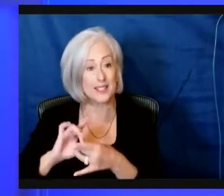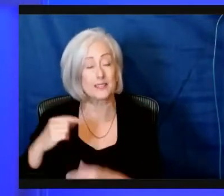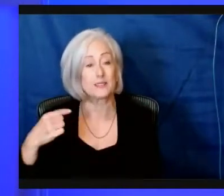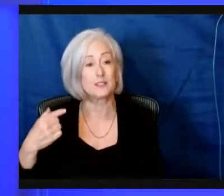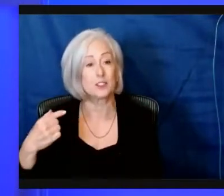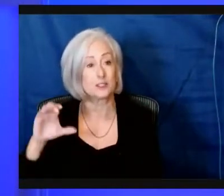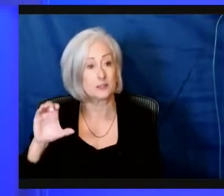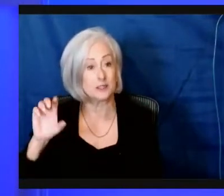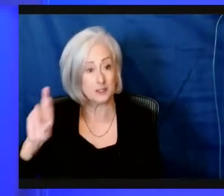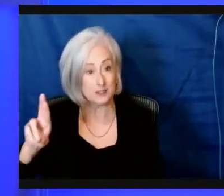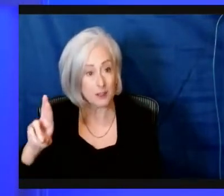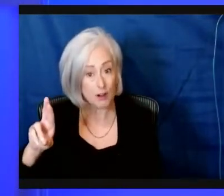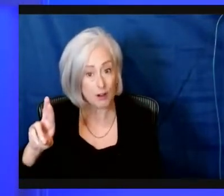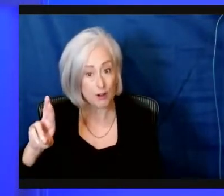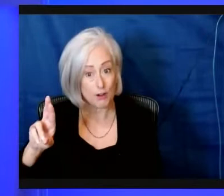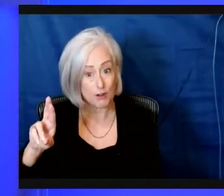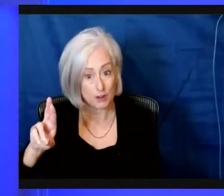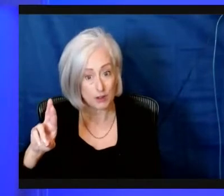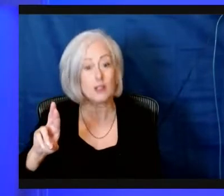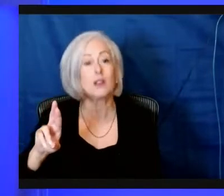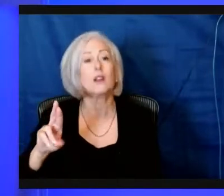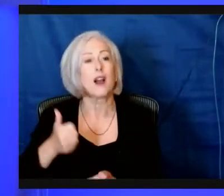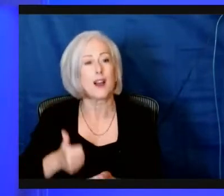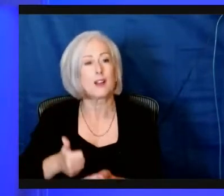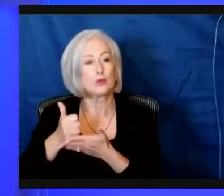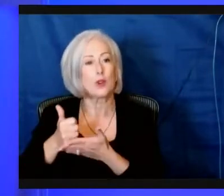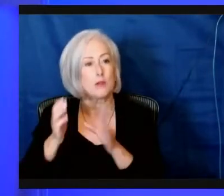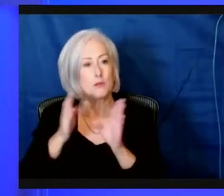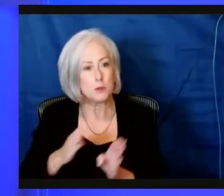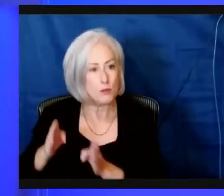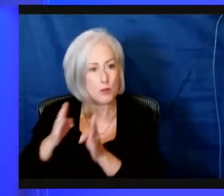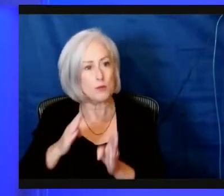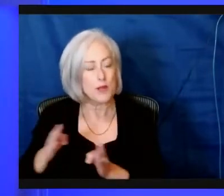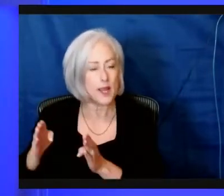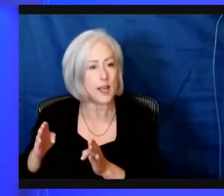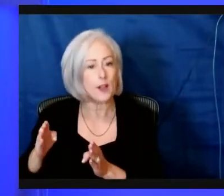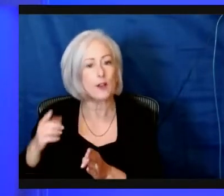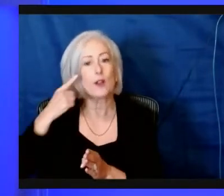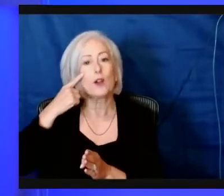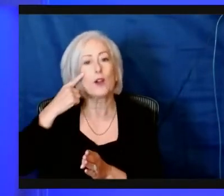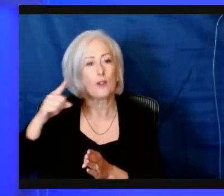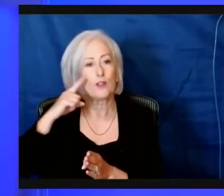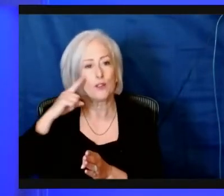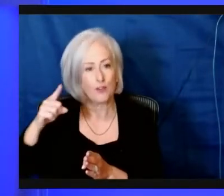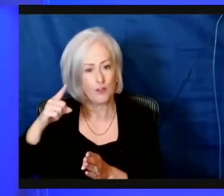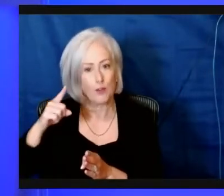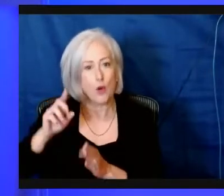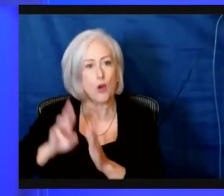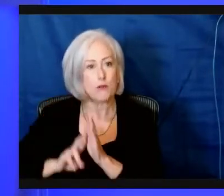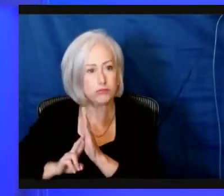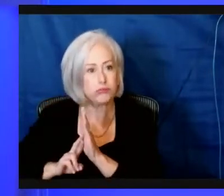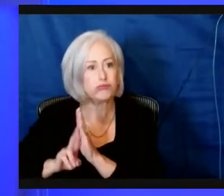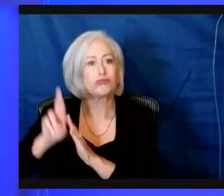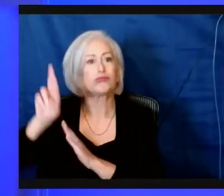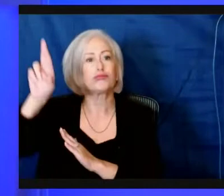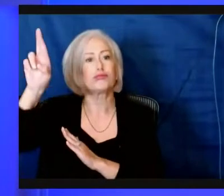studies are actually in preparation for those flights to Mars, where we